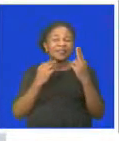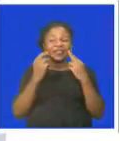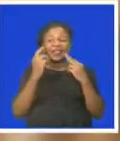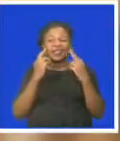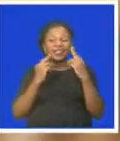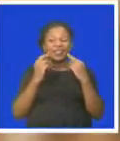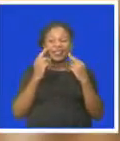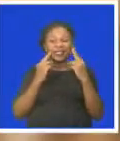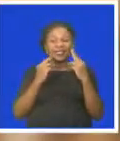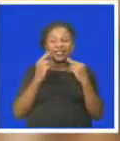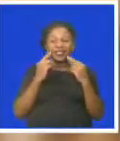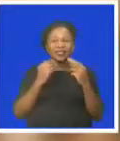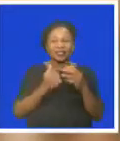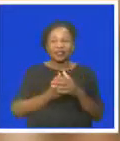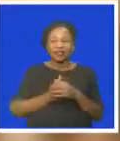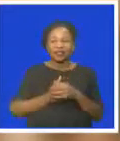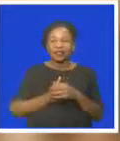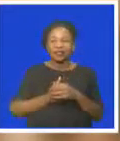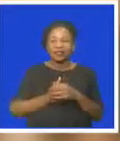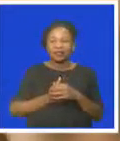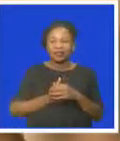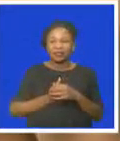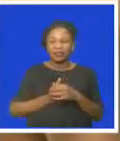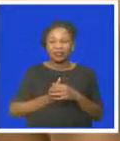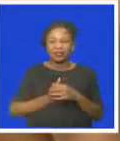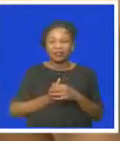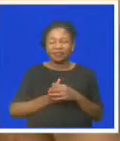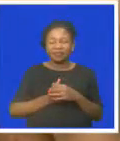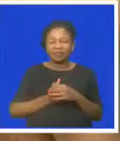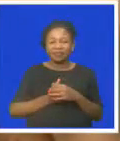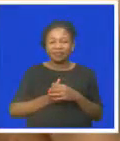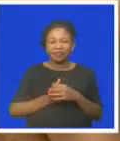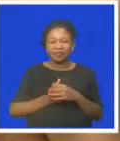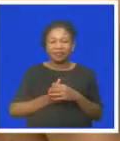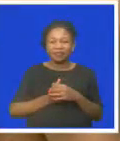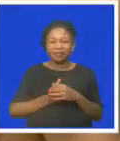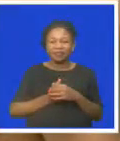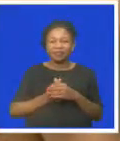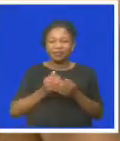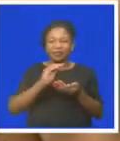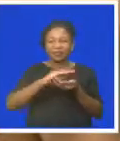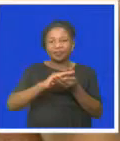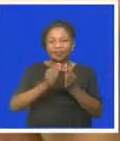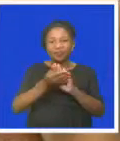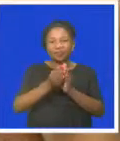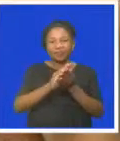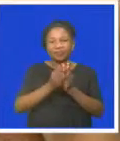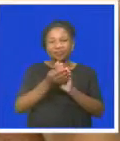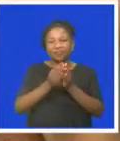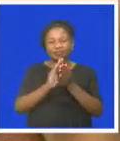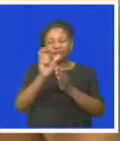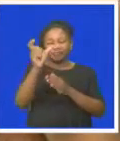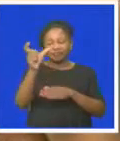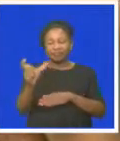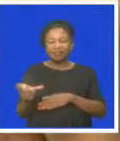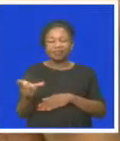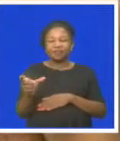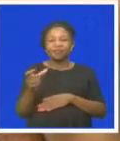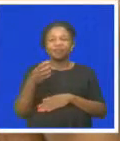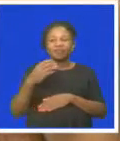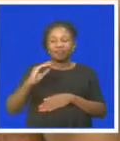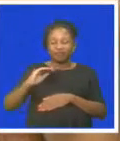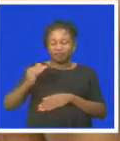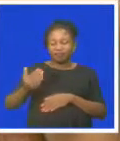so delicious. So, this lady is a baker, my lovely learner.